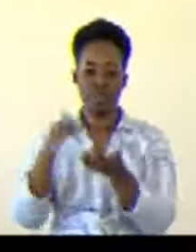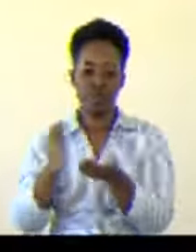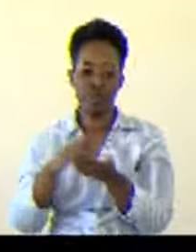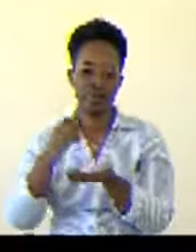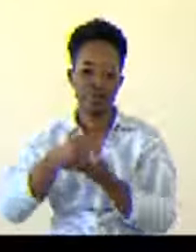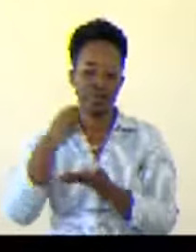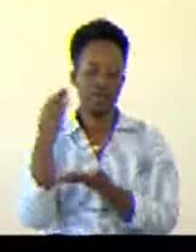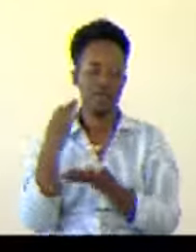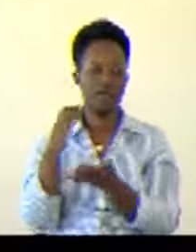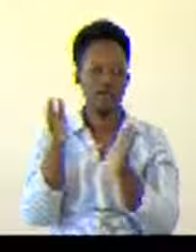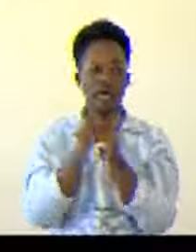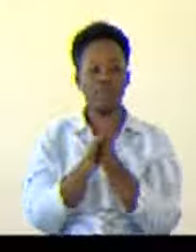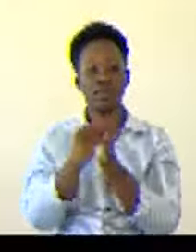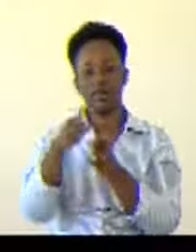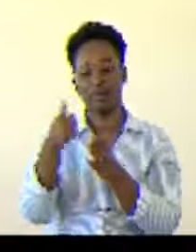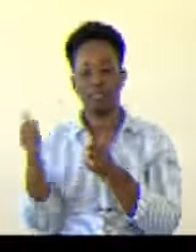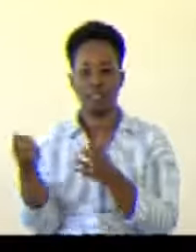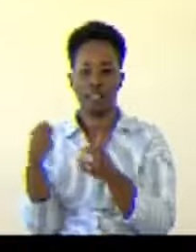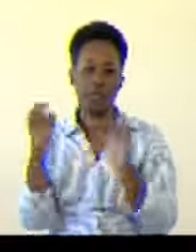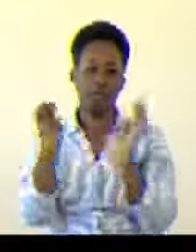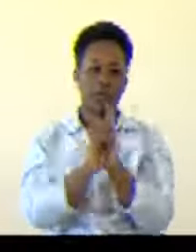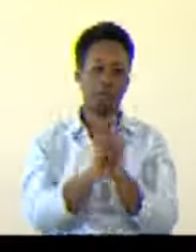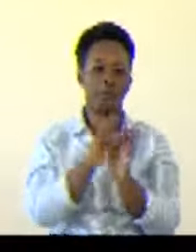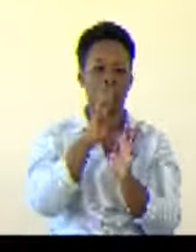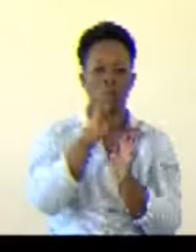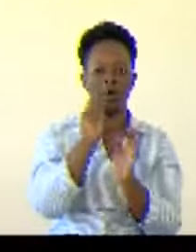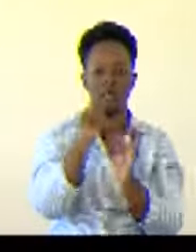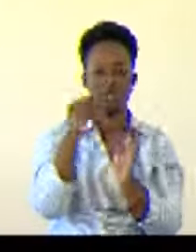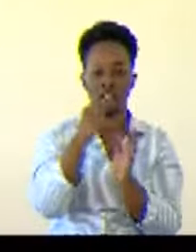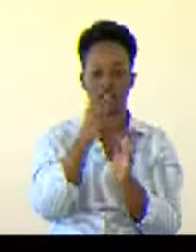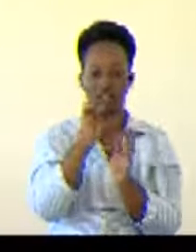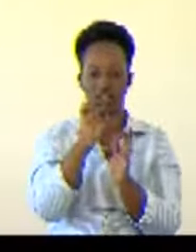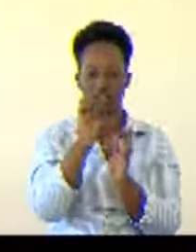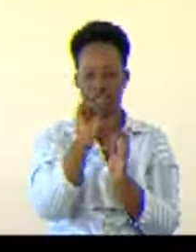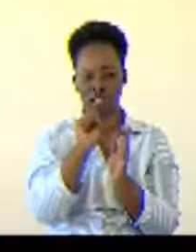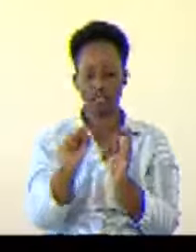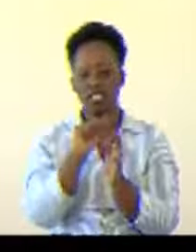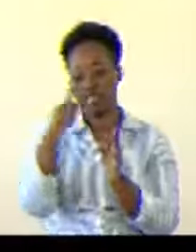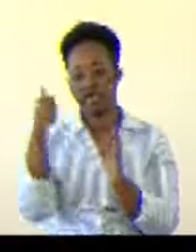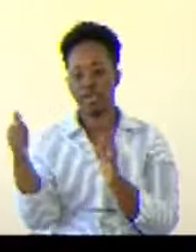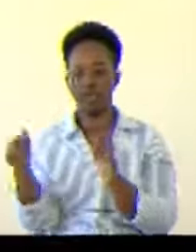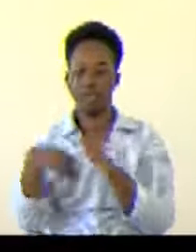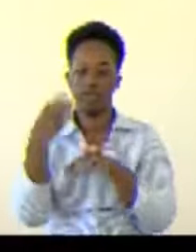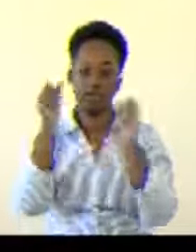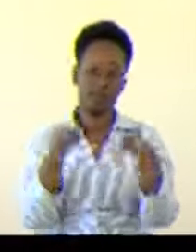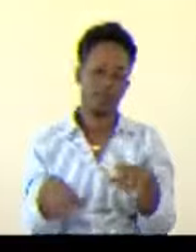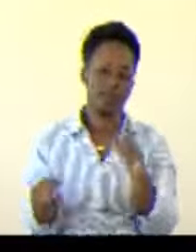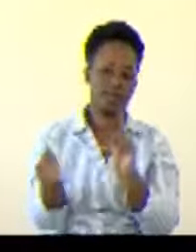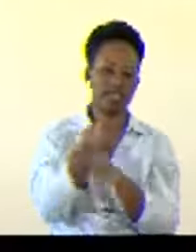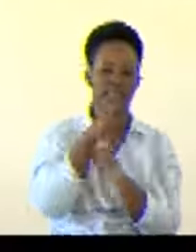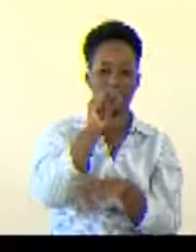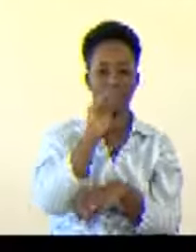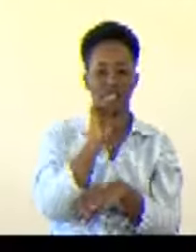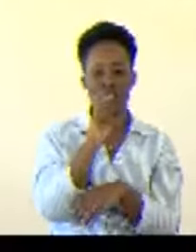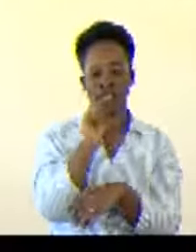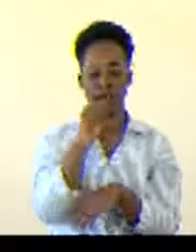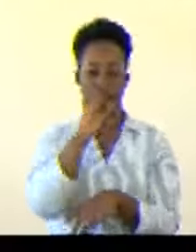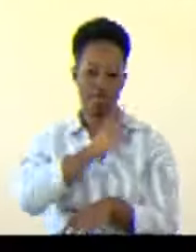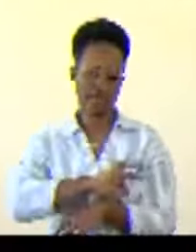salaries and wages, etc. Then you'll be able to get net profit. So here, this